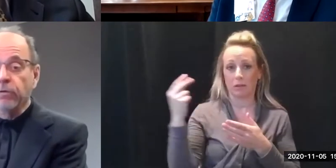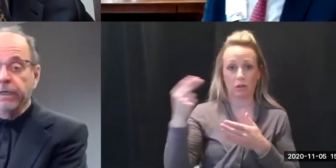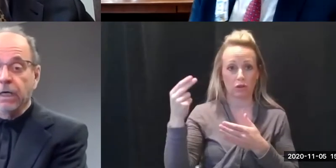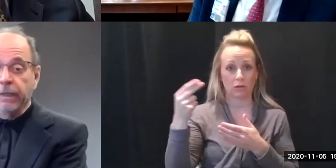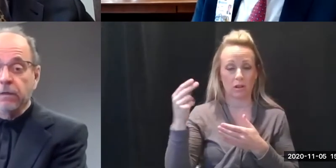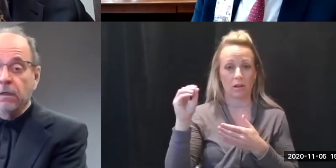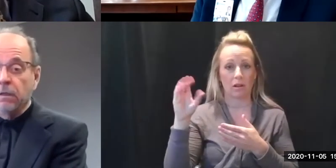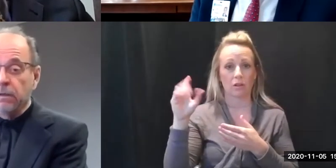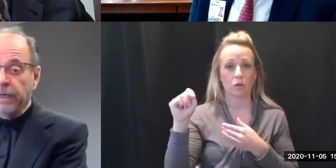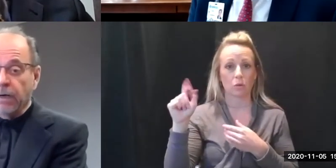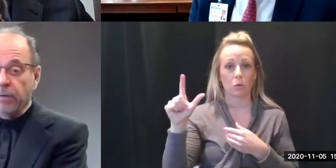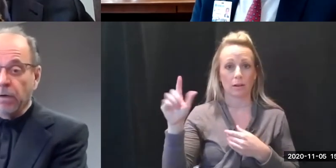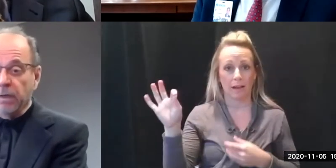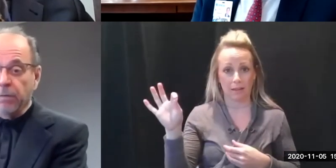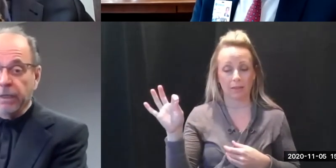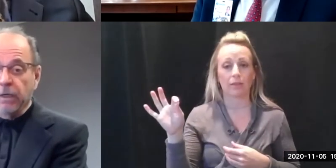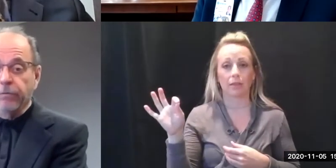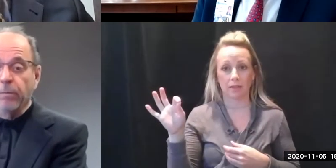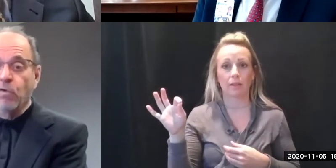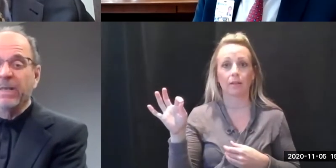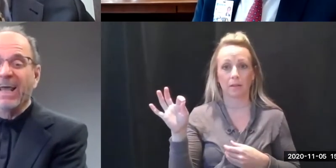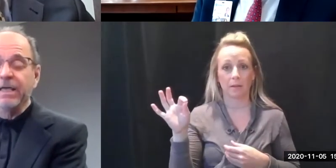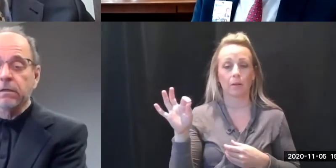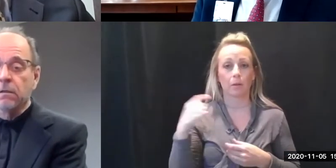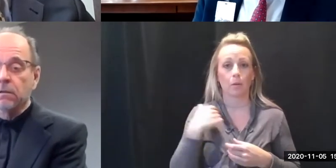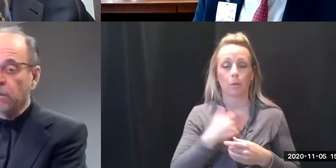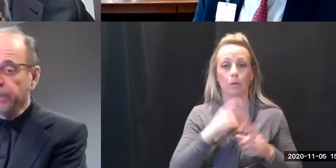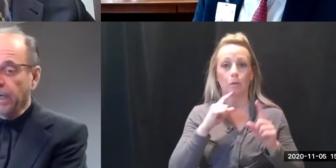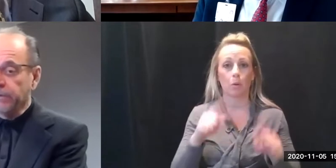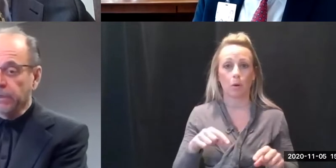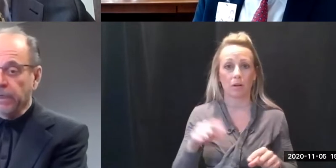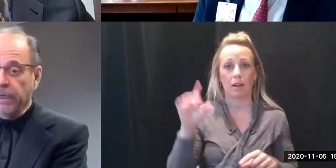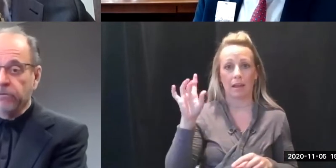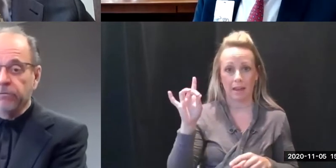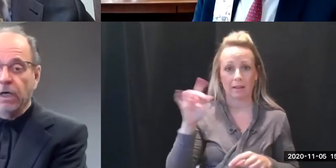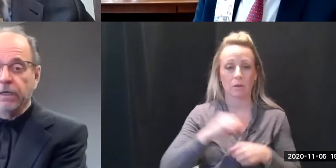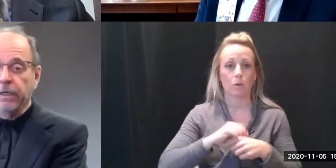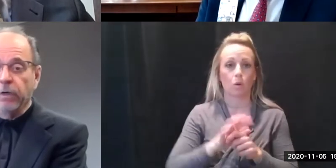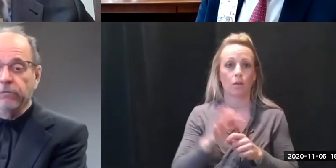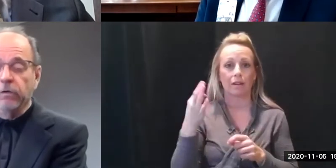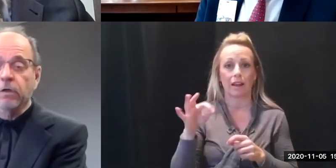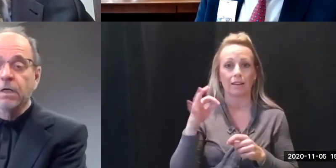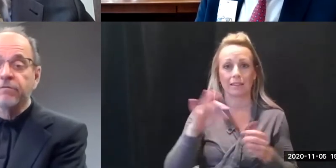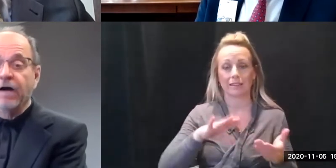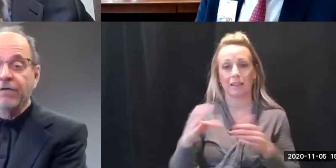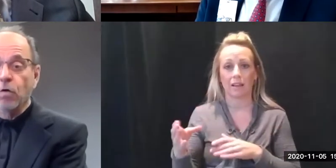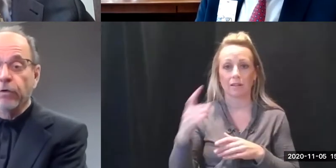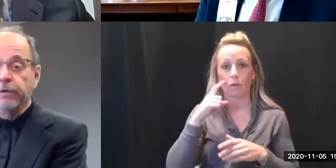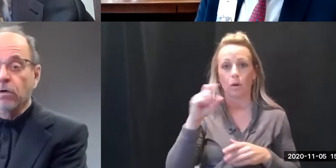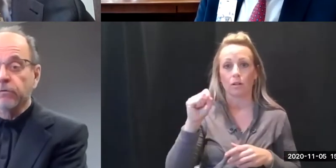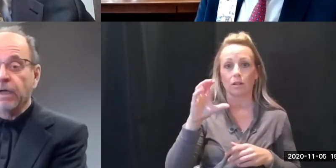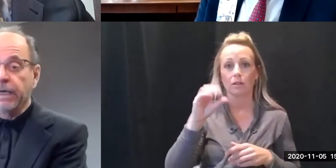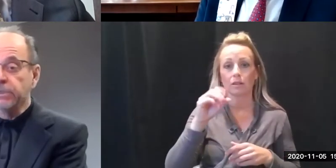October 29th, the Iowa Department of Public Health reported 8 COVID-19 deaths of Scott County residents, 5